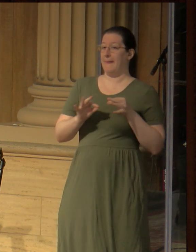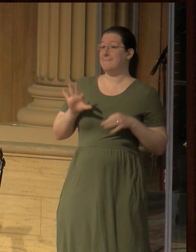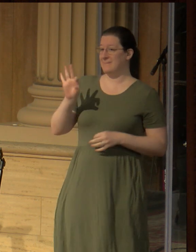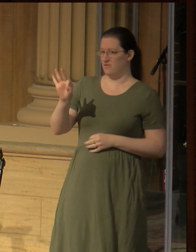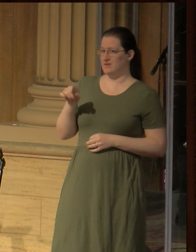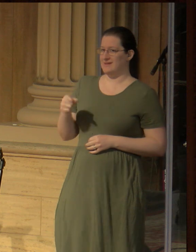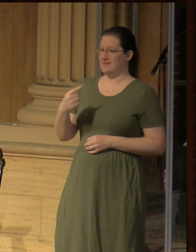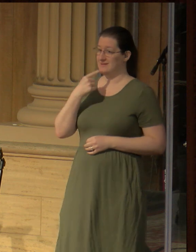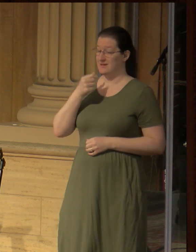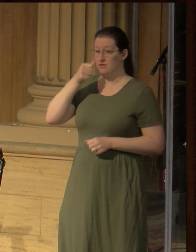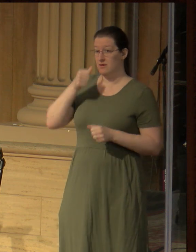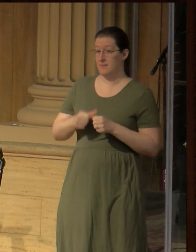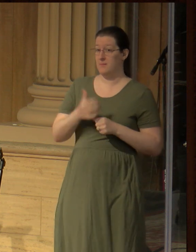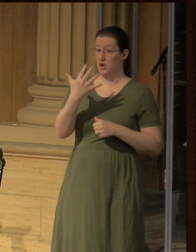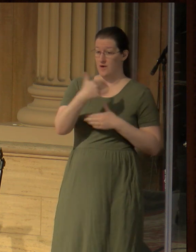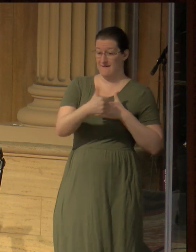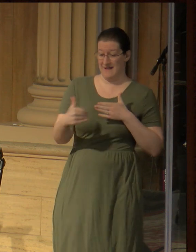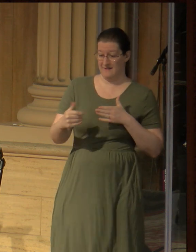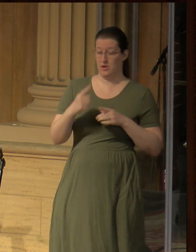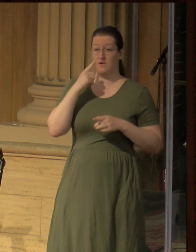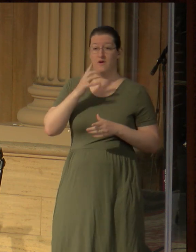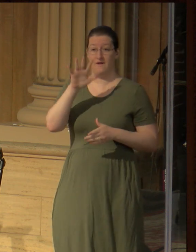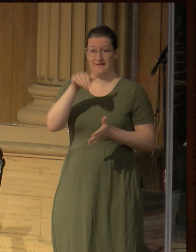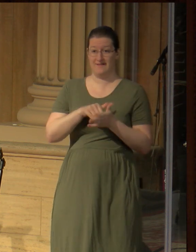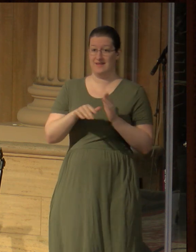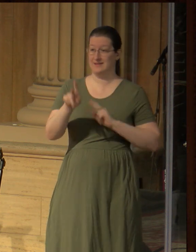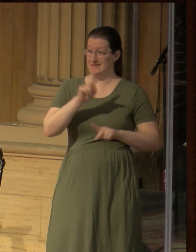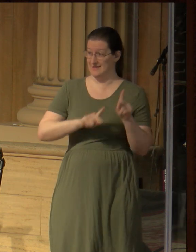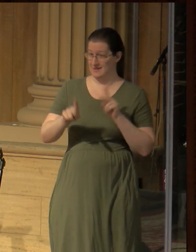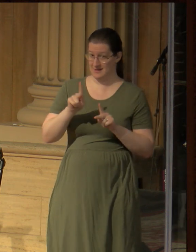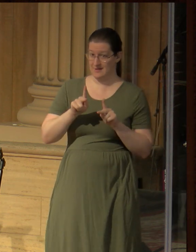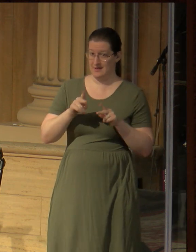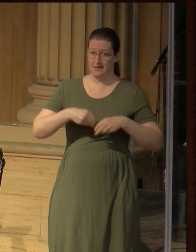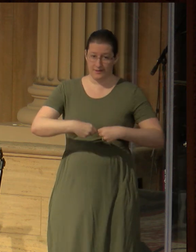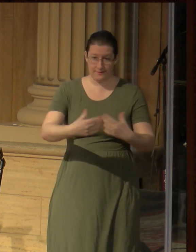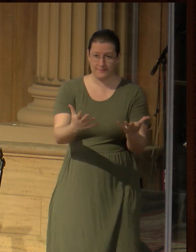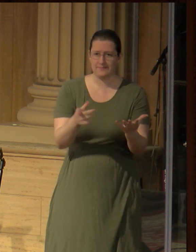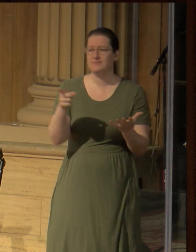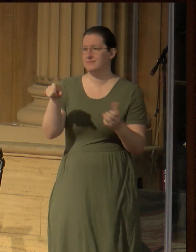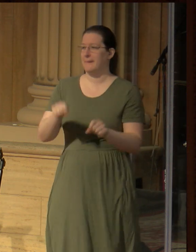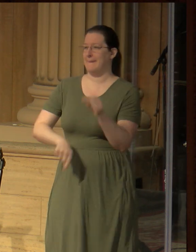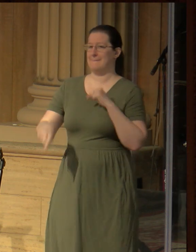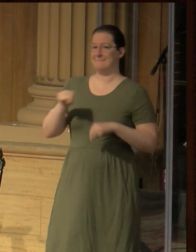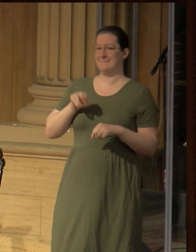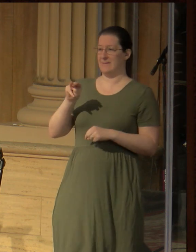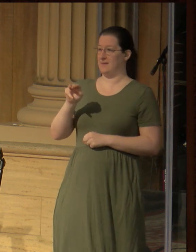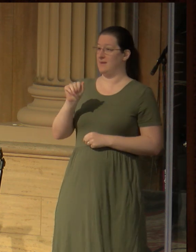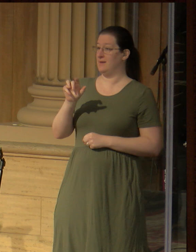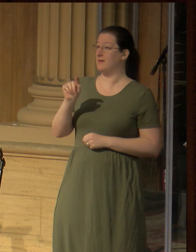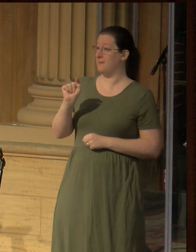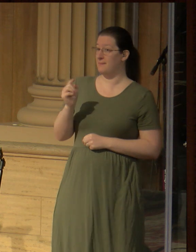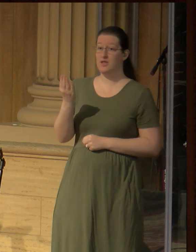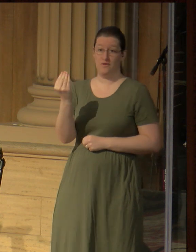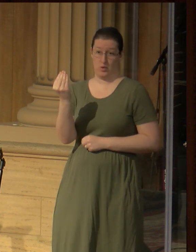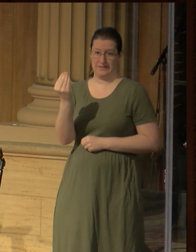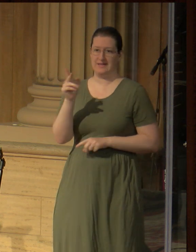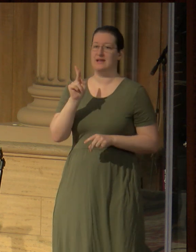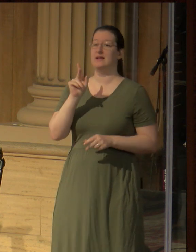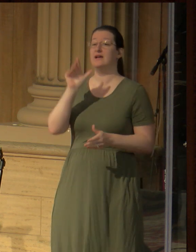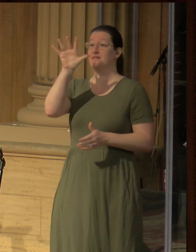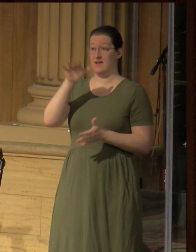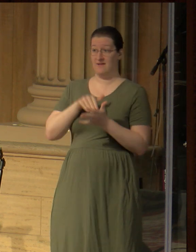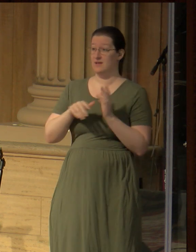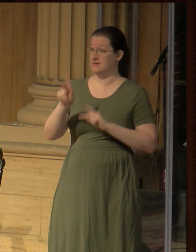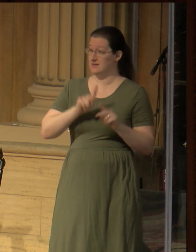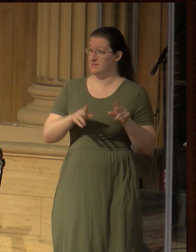loaves for the 5,000 and how many baskets you gathered? And so if you want to go back into Matthew 14, you can read the story. 5,000 people are there. They take loaves